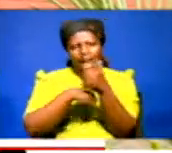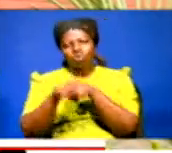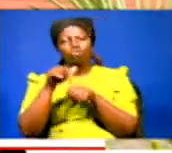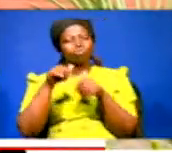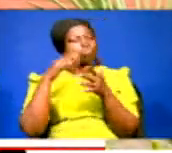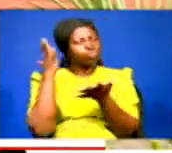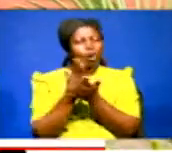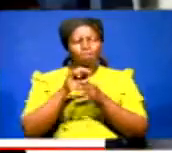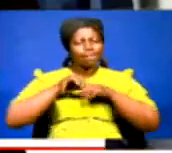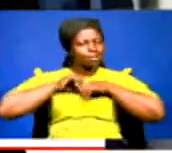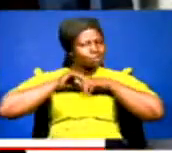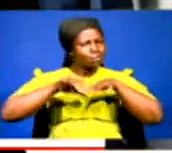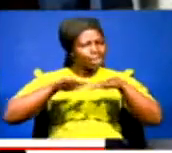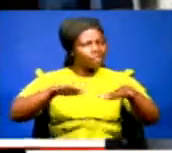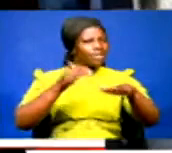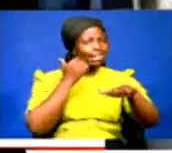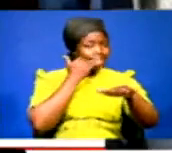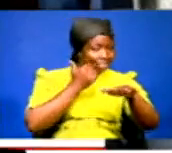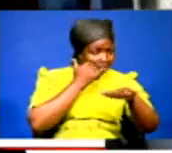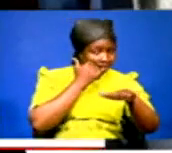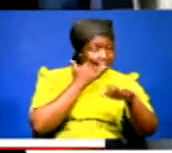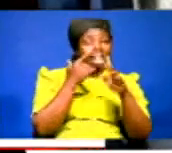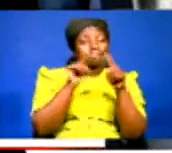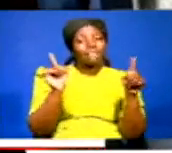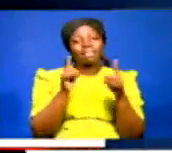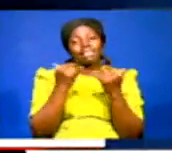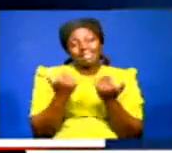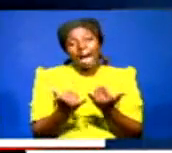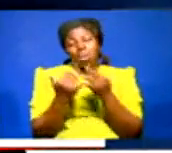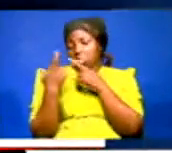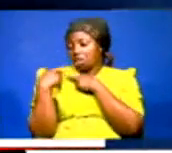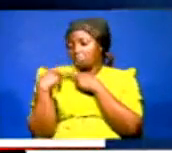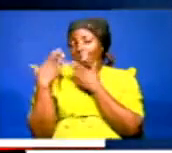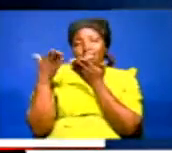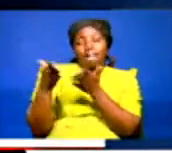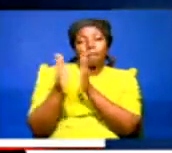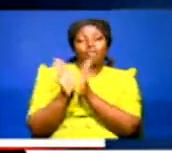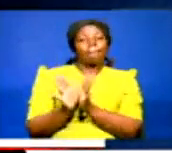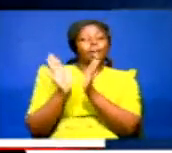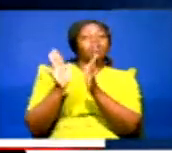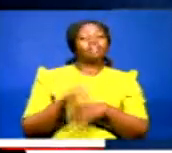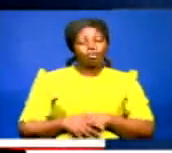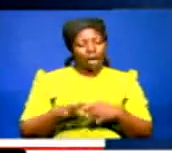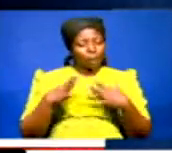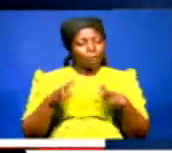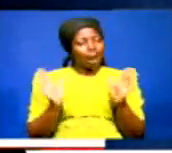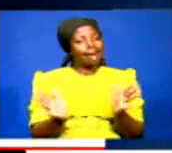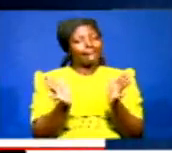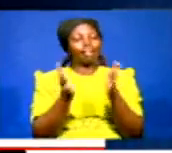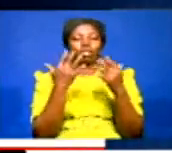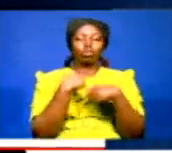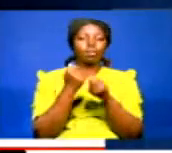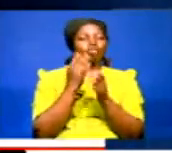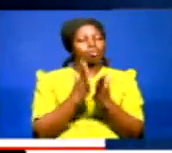of epidemic-prone diseases, the buck stops with the public. People are encouraged to ensure frequent hand washing and